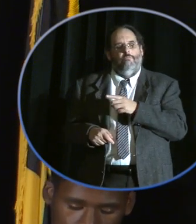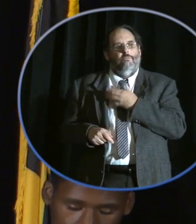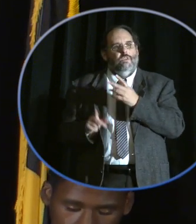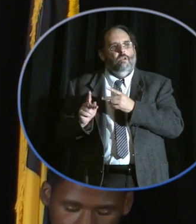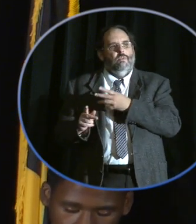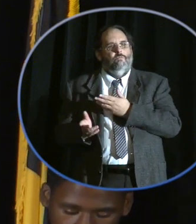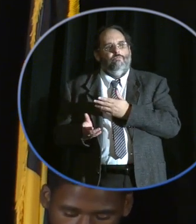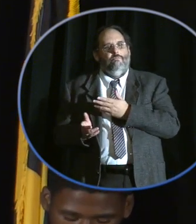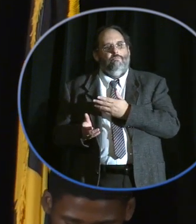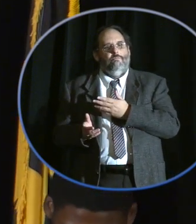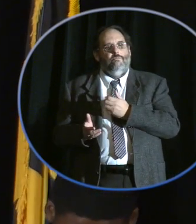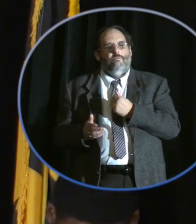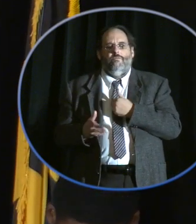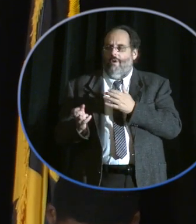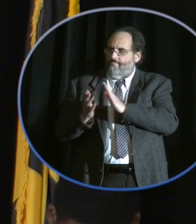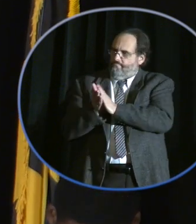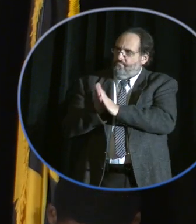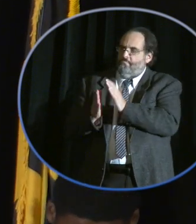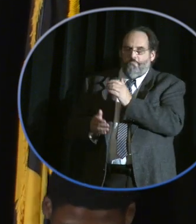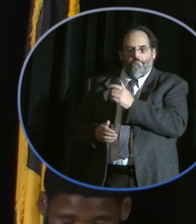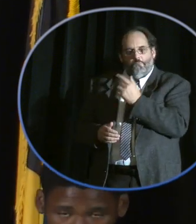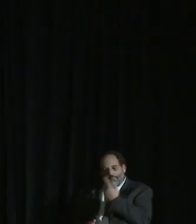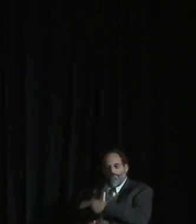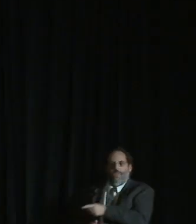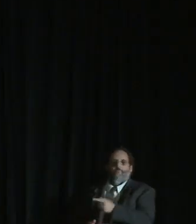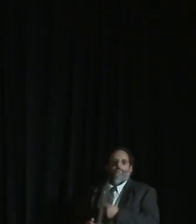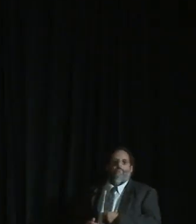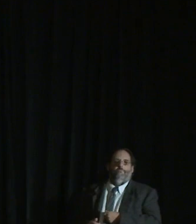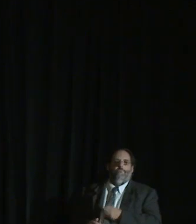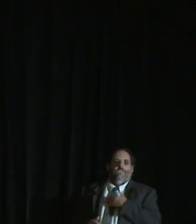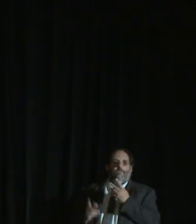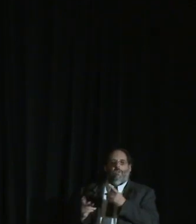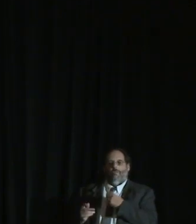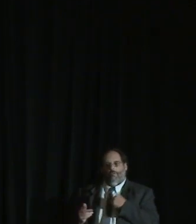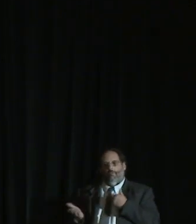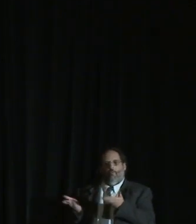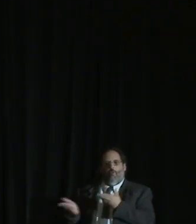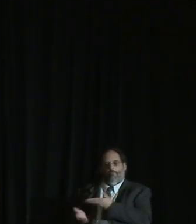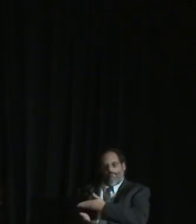them. And so I want to give them a round of applause.